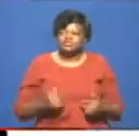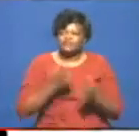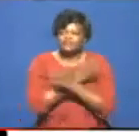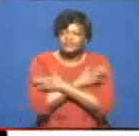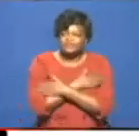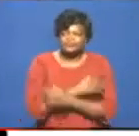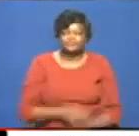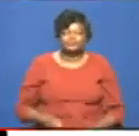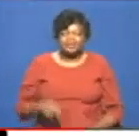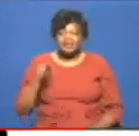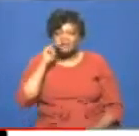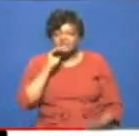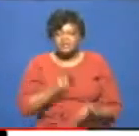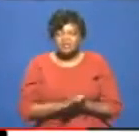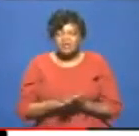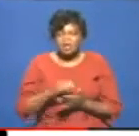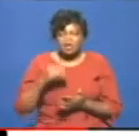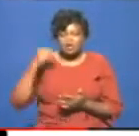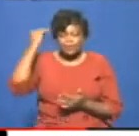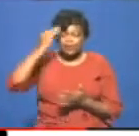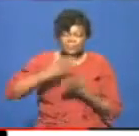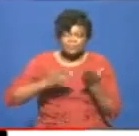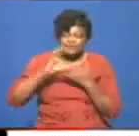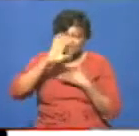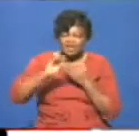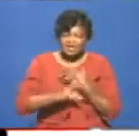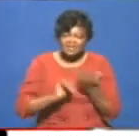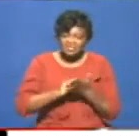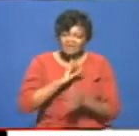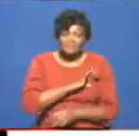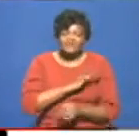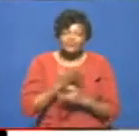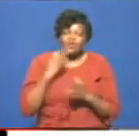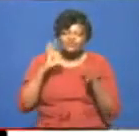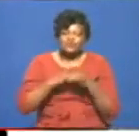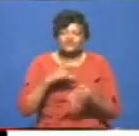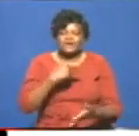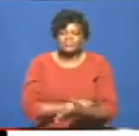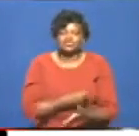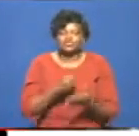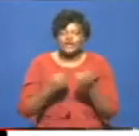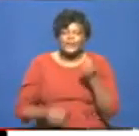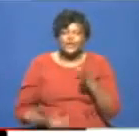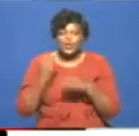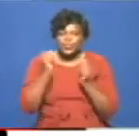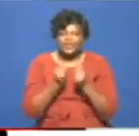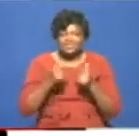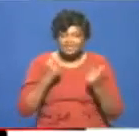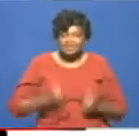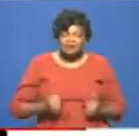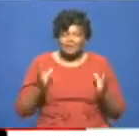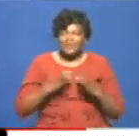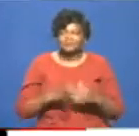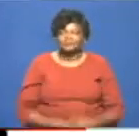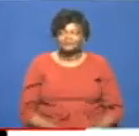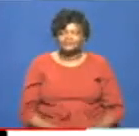are some of the African countries who are already benefiting through a joint vaccine production with Chinese companies. The Chinese